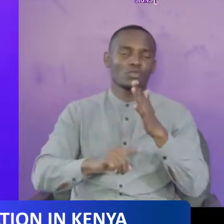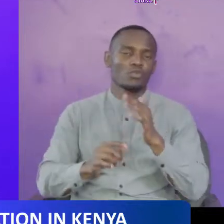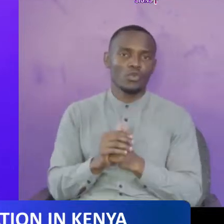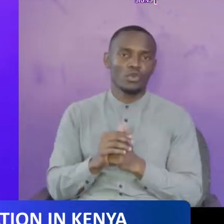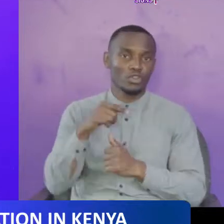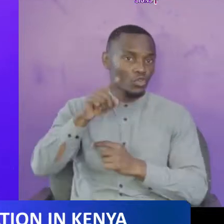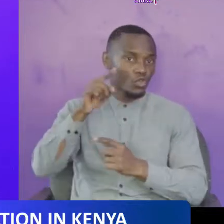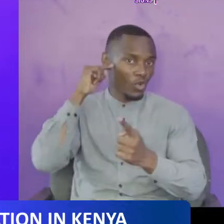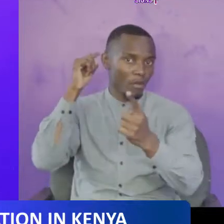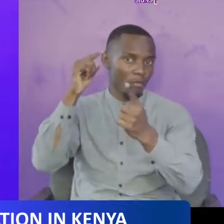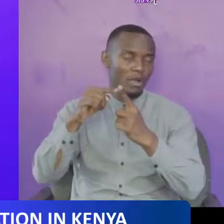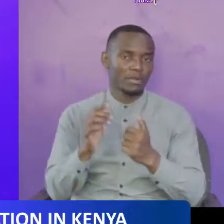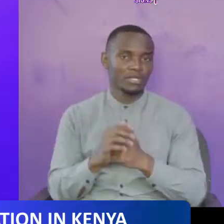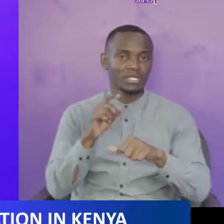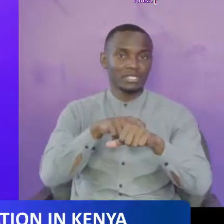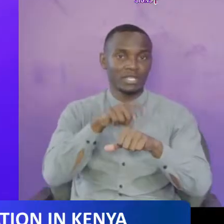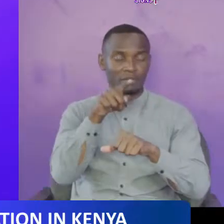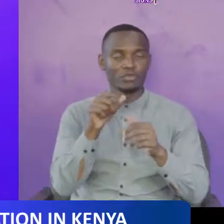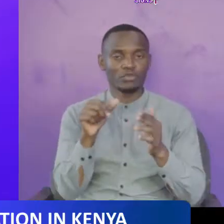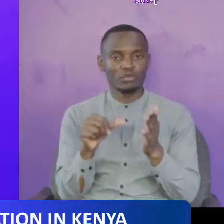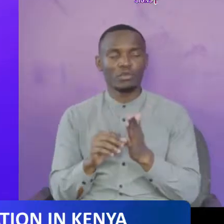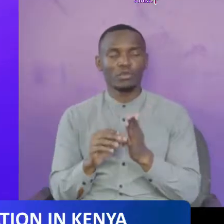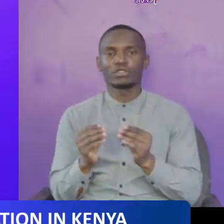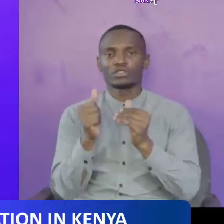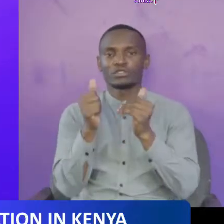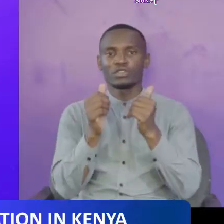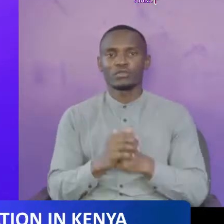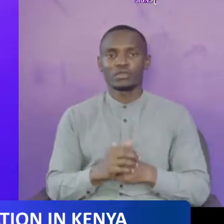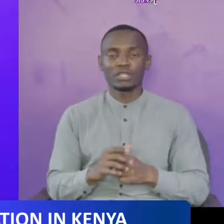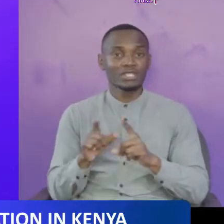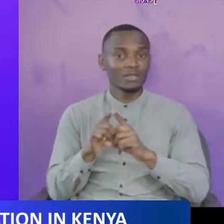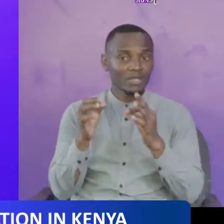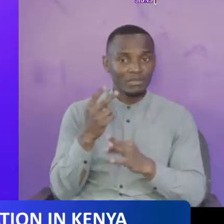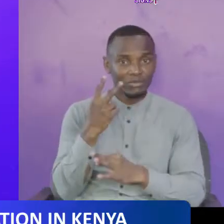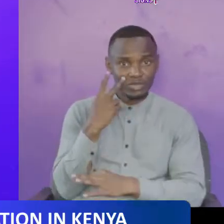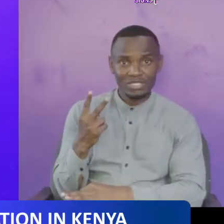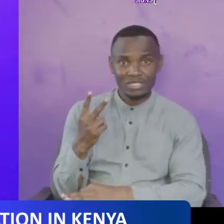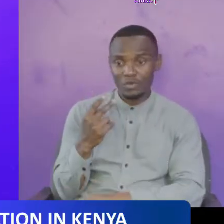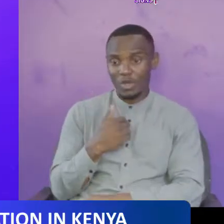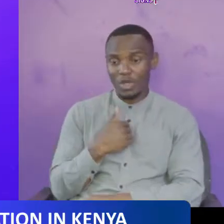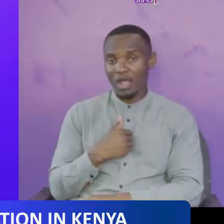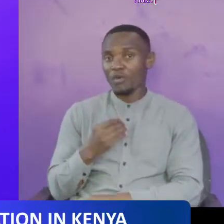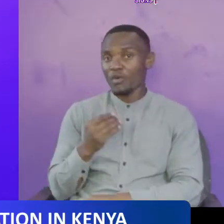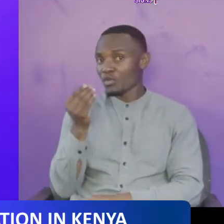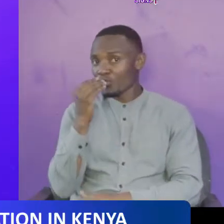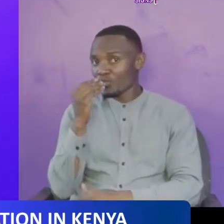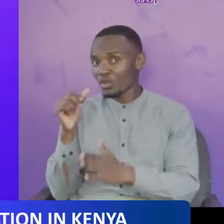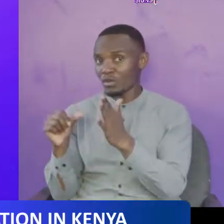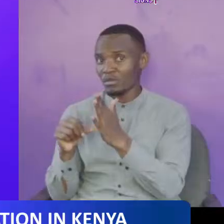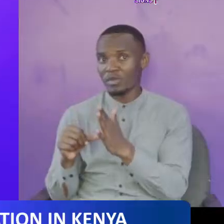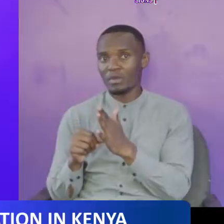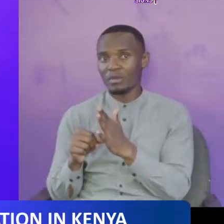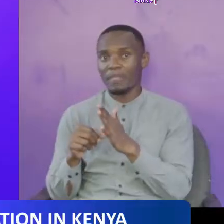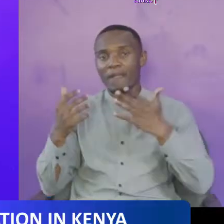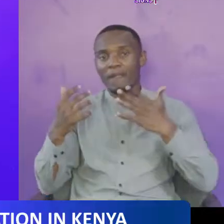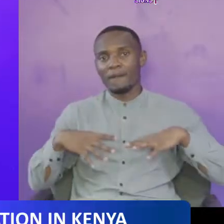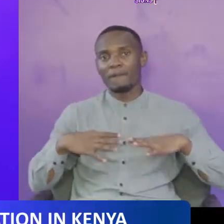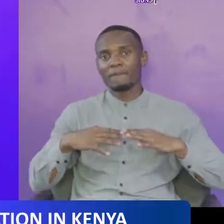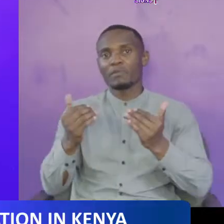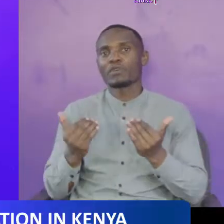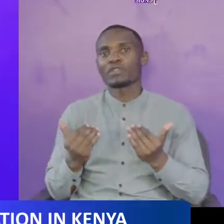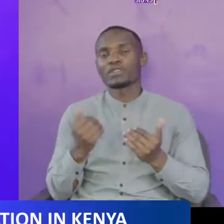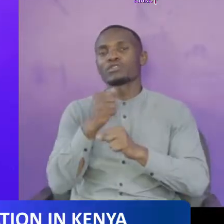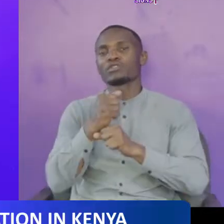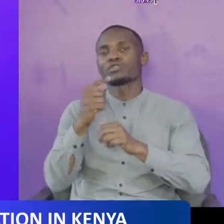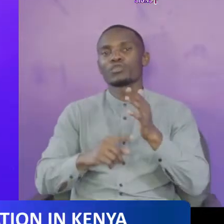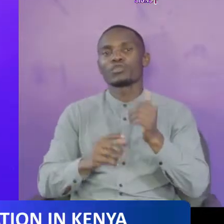a problem. And if you look around, this food problem. People need to eat. People need to dress. And fashion is